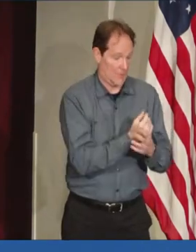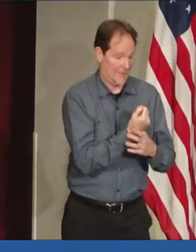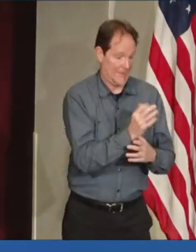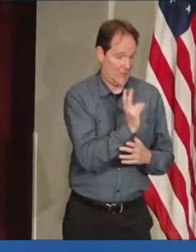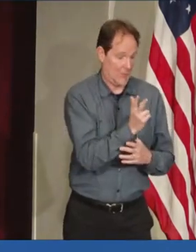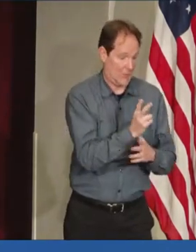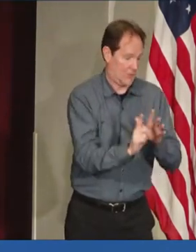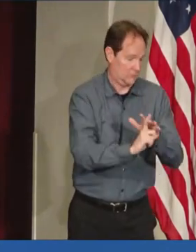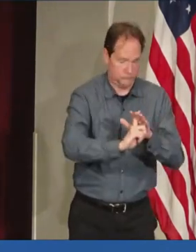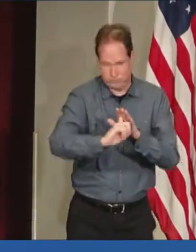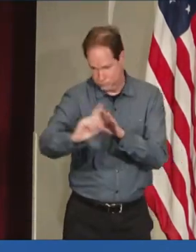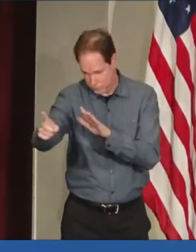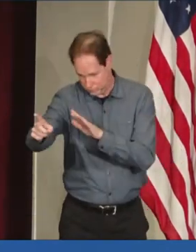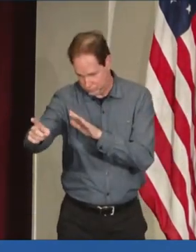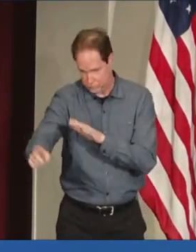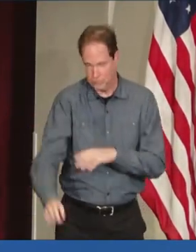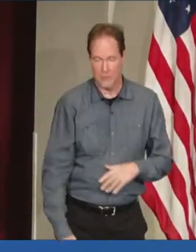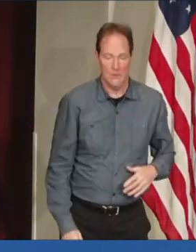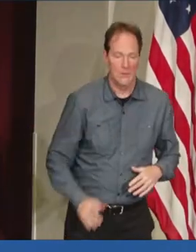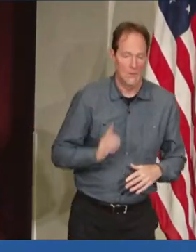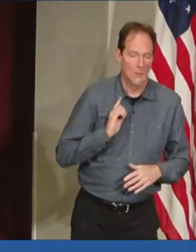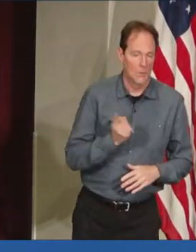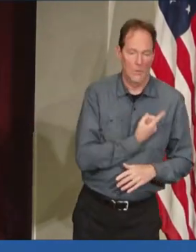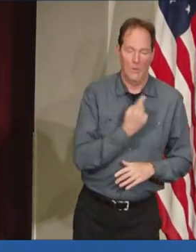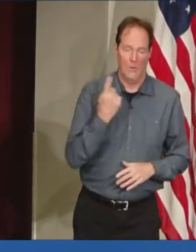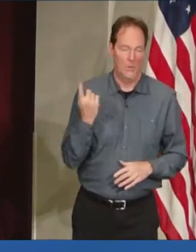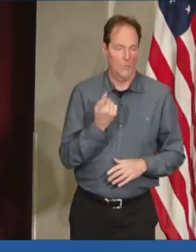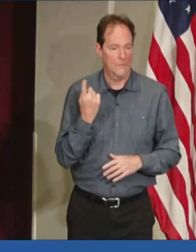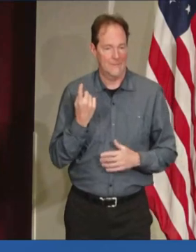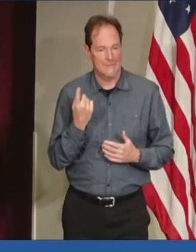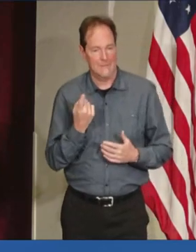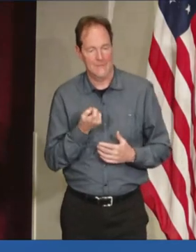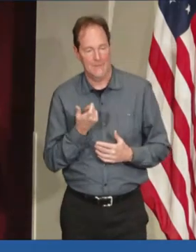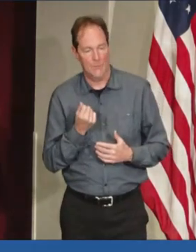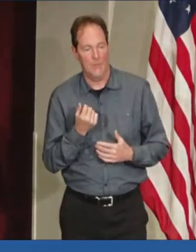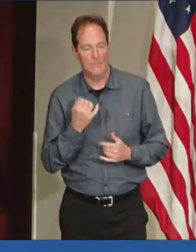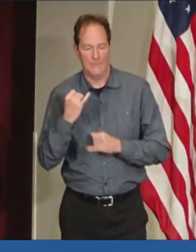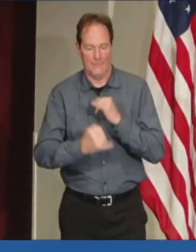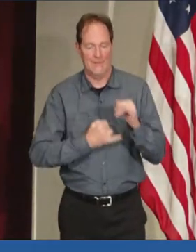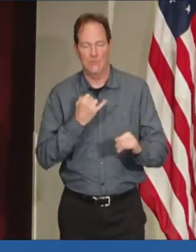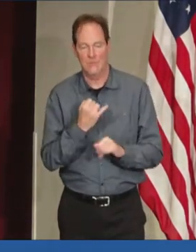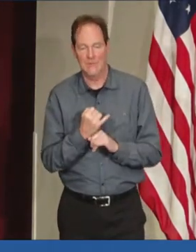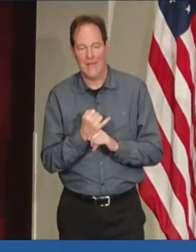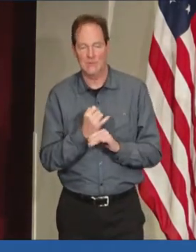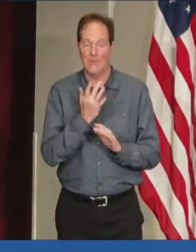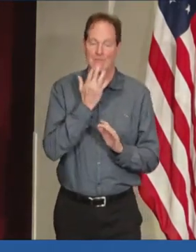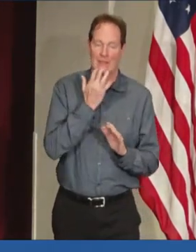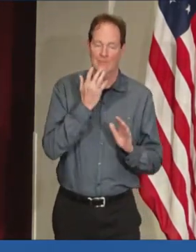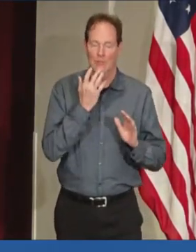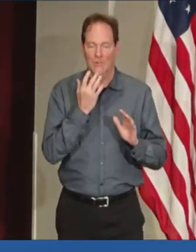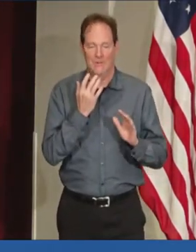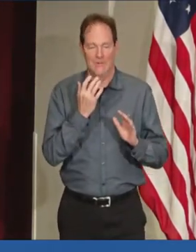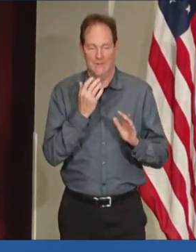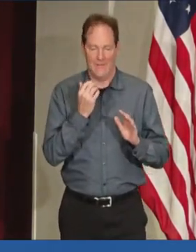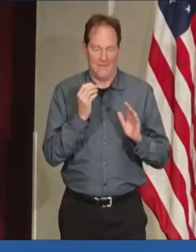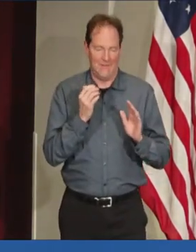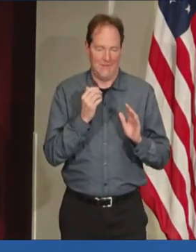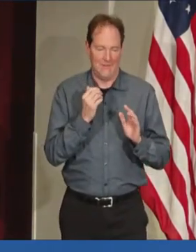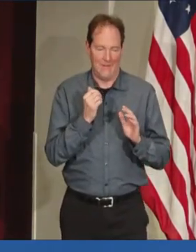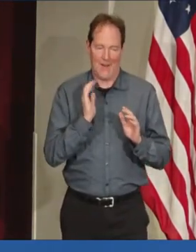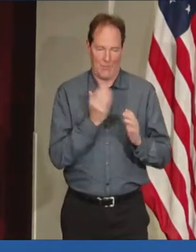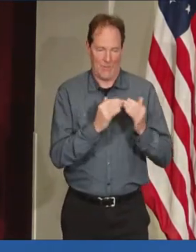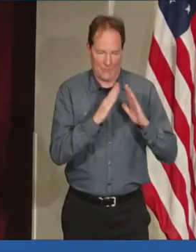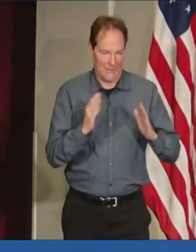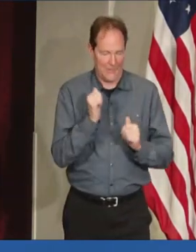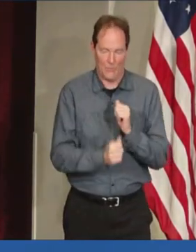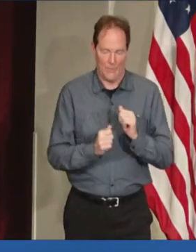And so we always had a little bit of international flavor in the house. I mean, everybody on both sides of the